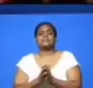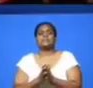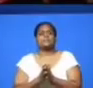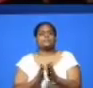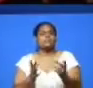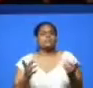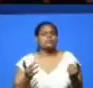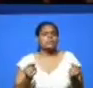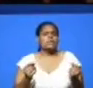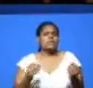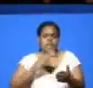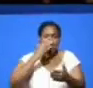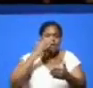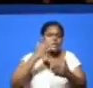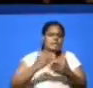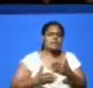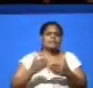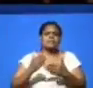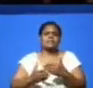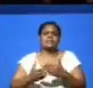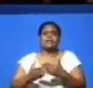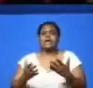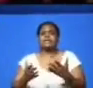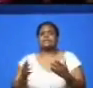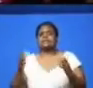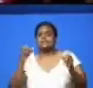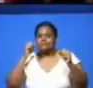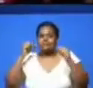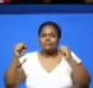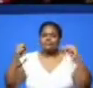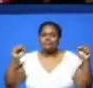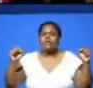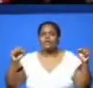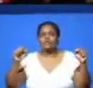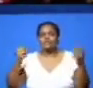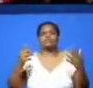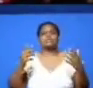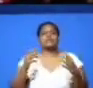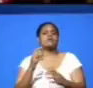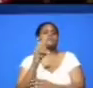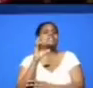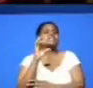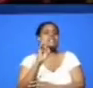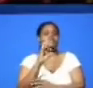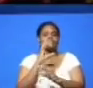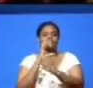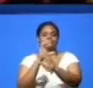will culminate at the sound of the seventh trumpet.